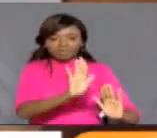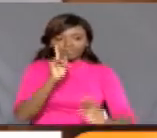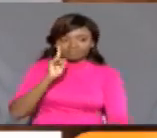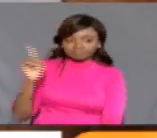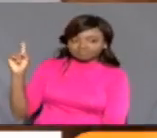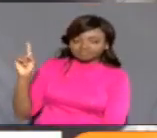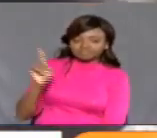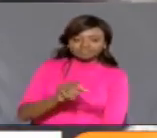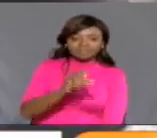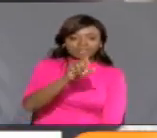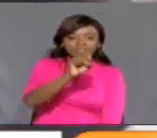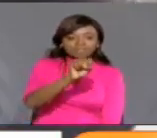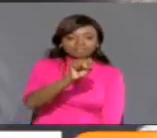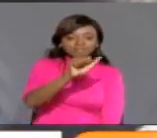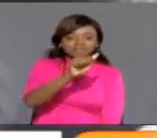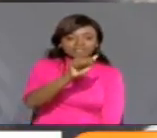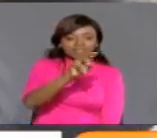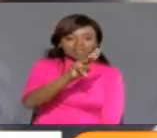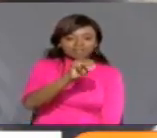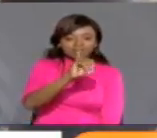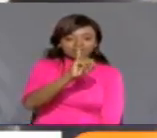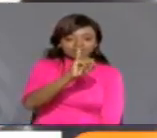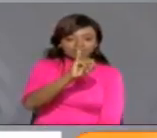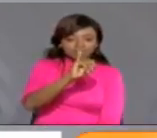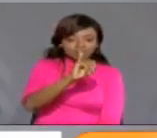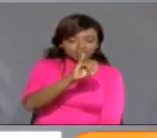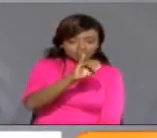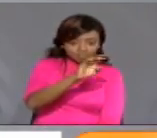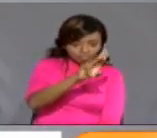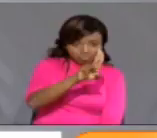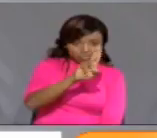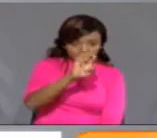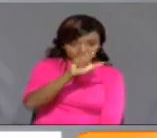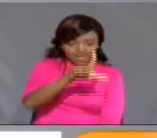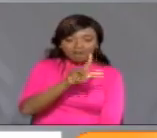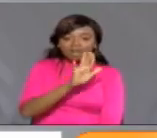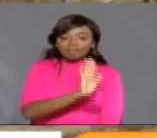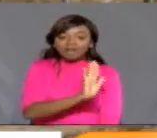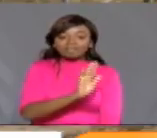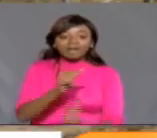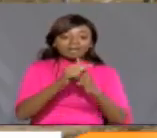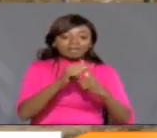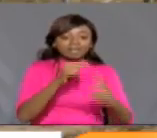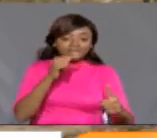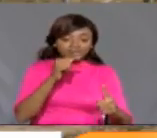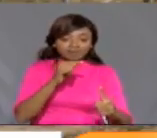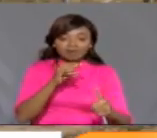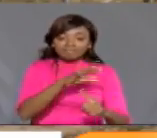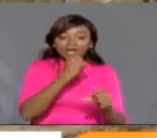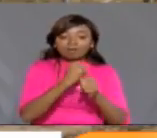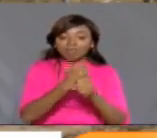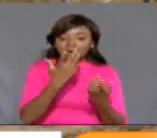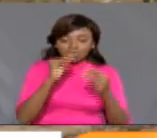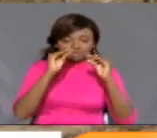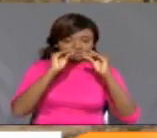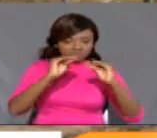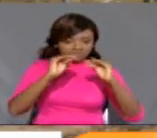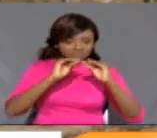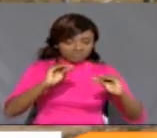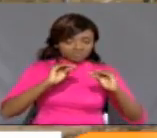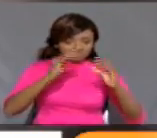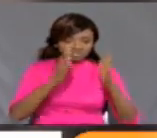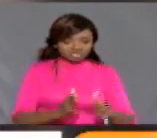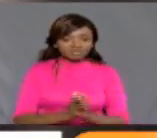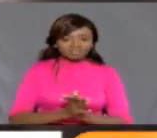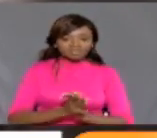Mudhui, a teacher who was one of the three killed in a terror attack in Garissa County. Samuel died during a terrorist attack on